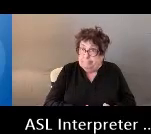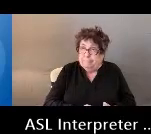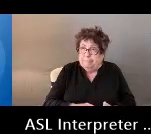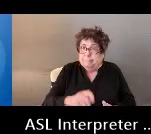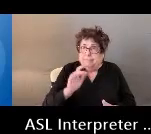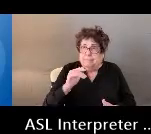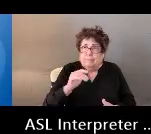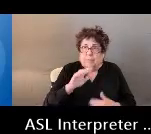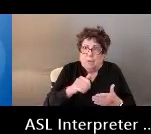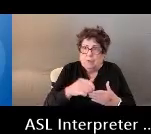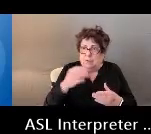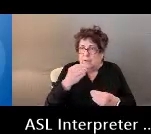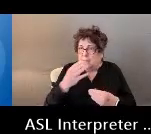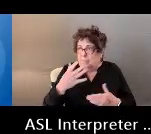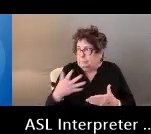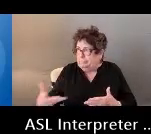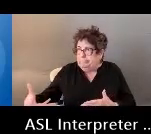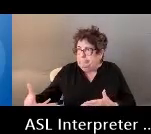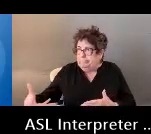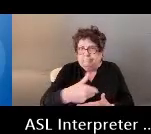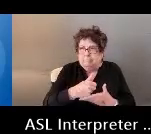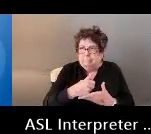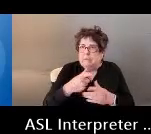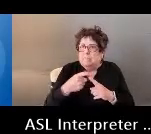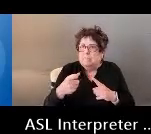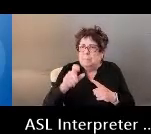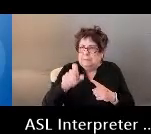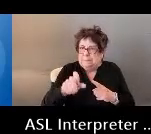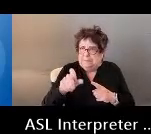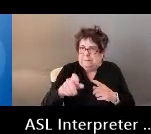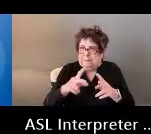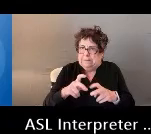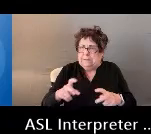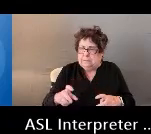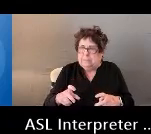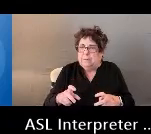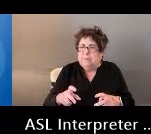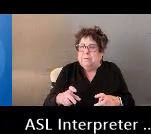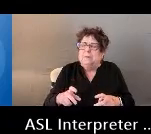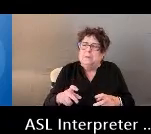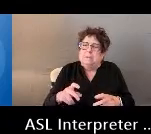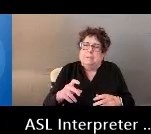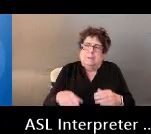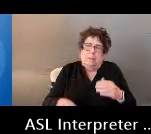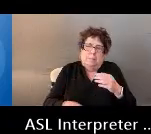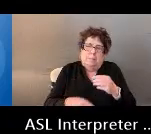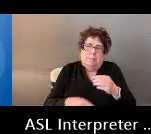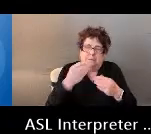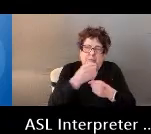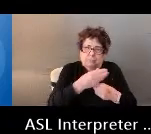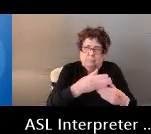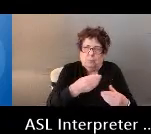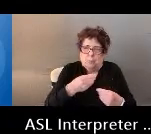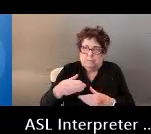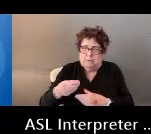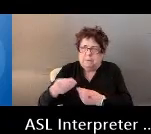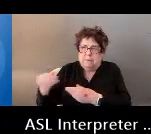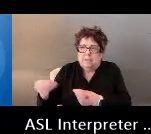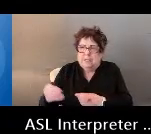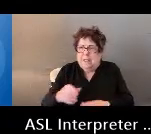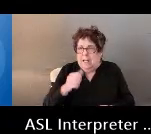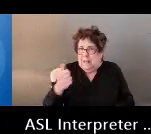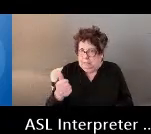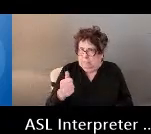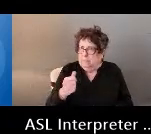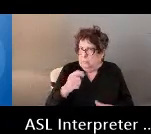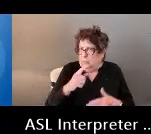we had collected from the DIS assessment, and then informing others on what was DMAS doing at that time